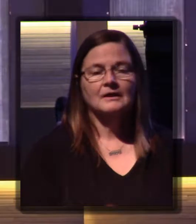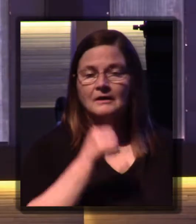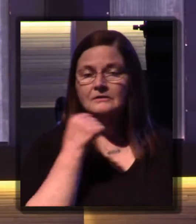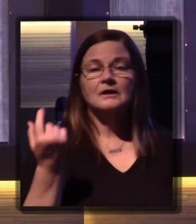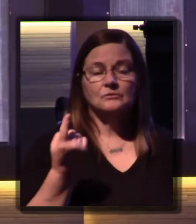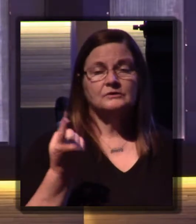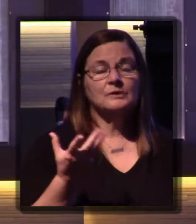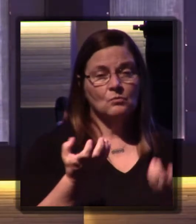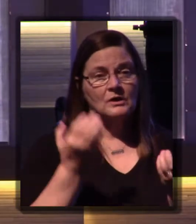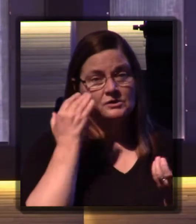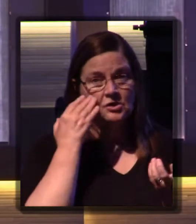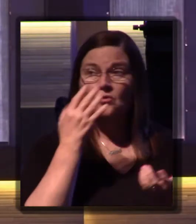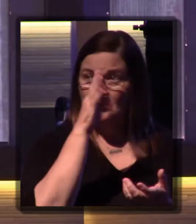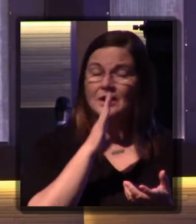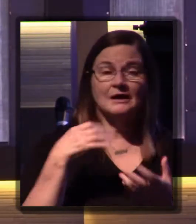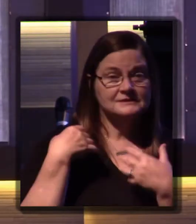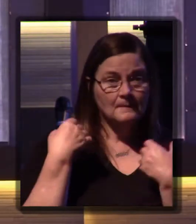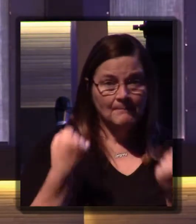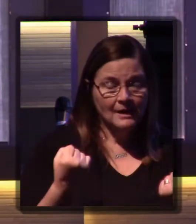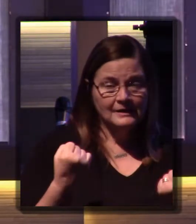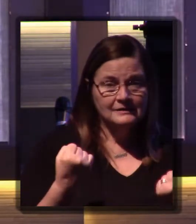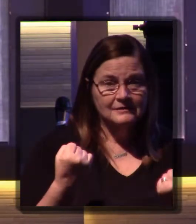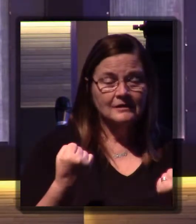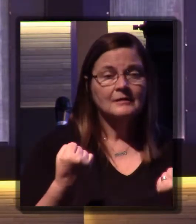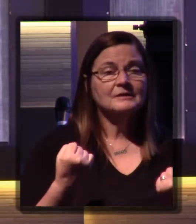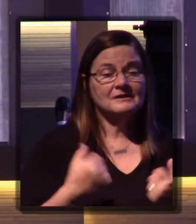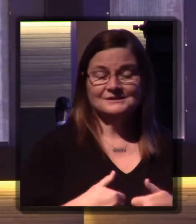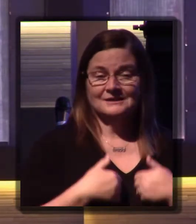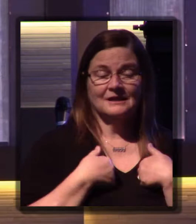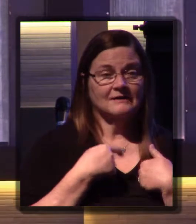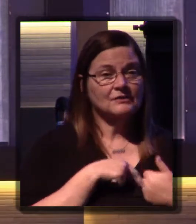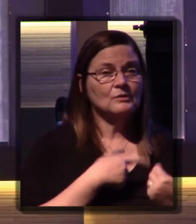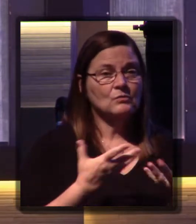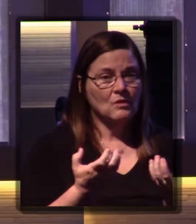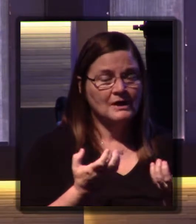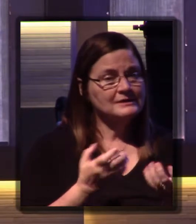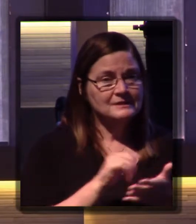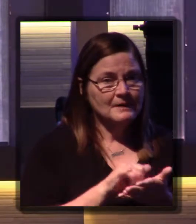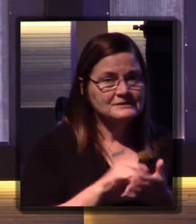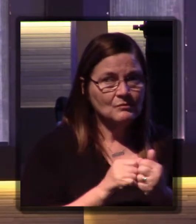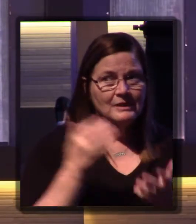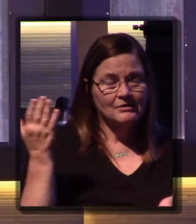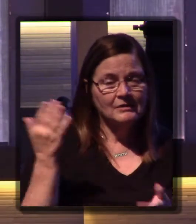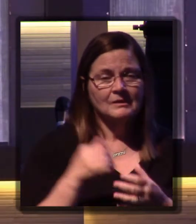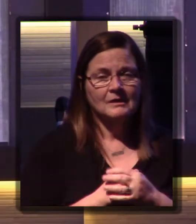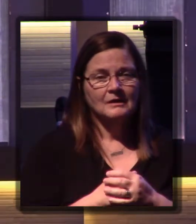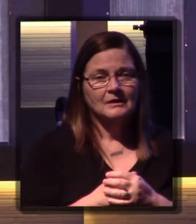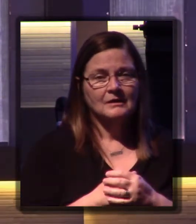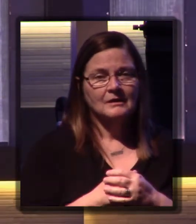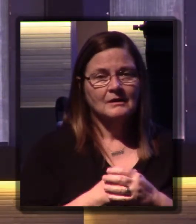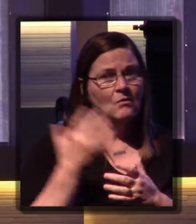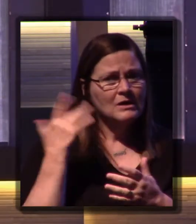not only do we want to know God's might, because the life we long for is impossible with God, right? So it's impossible. Why is it